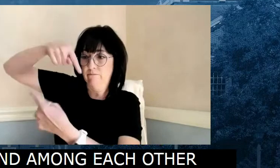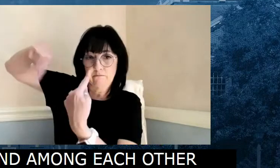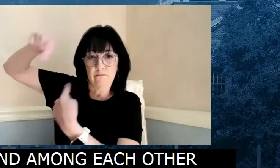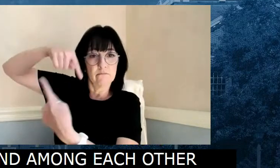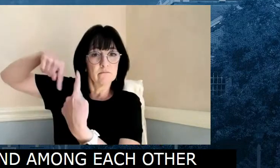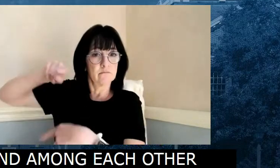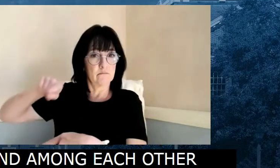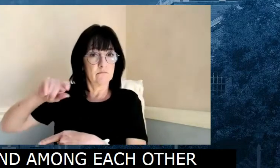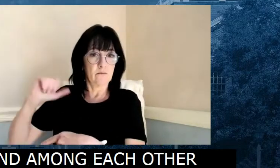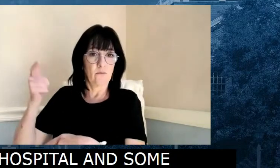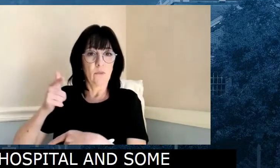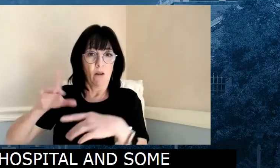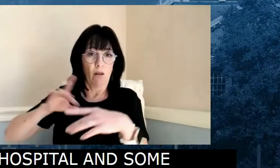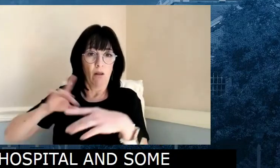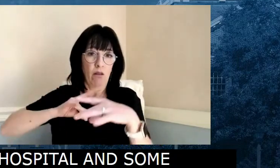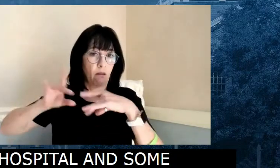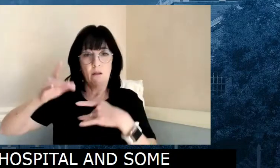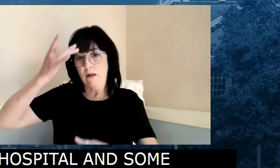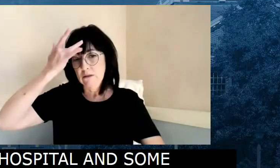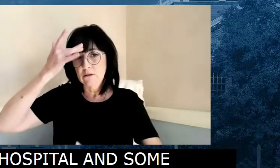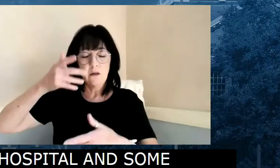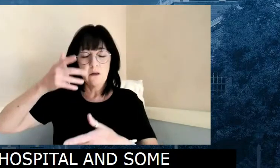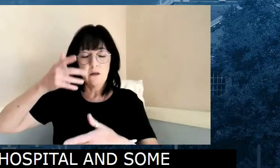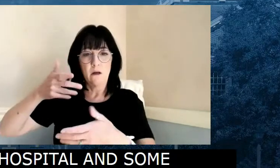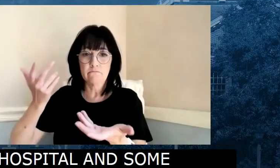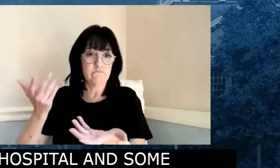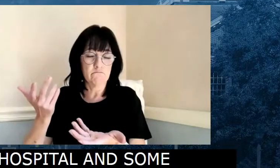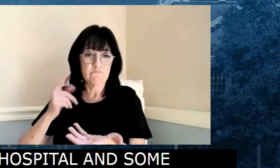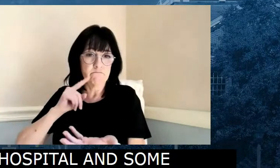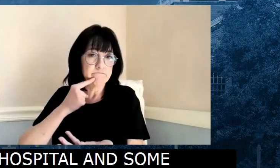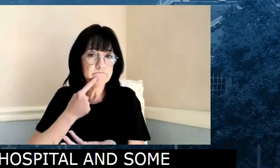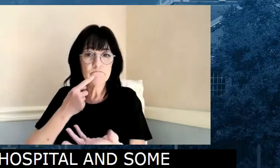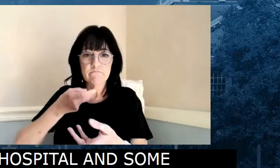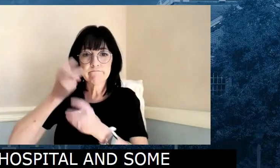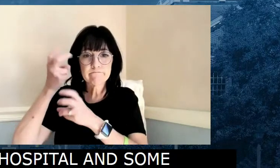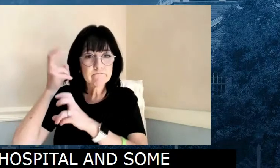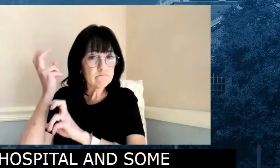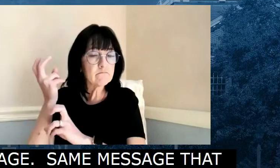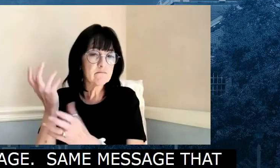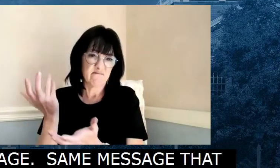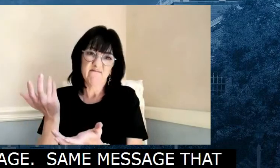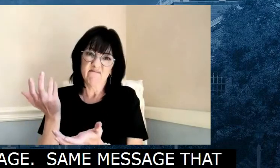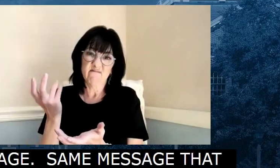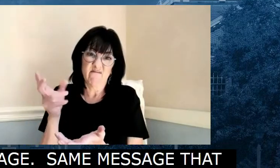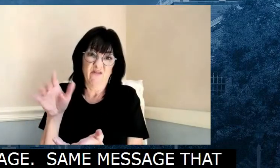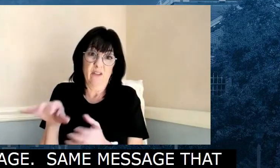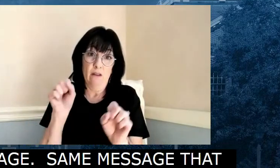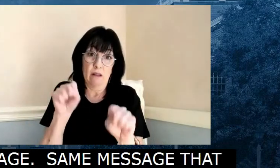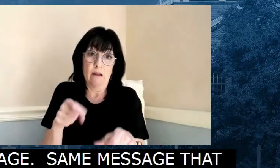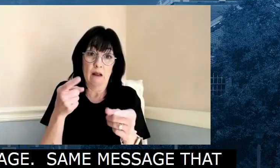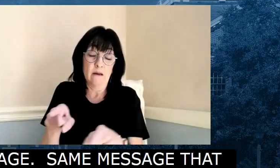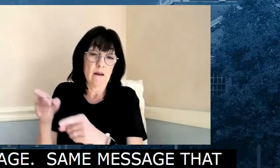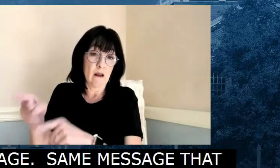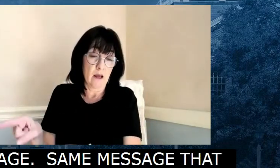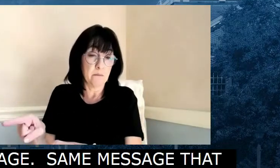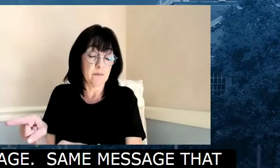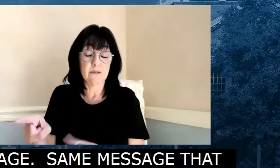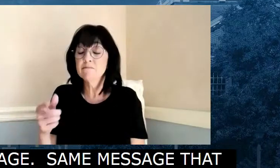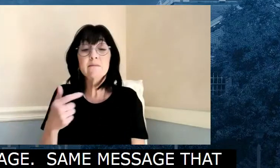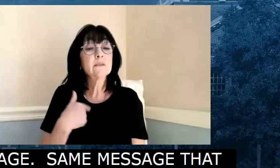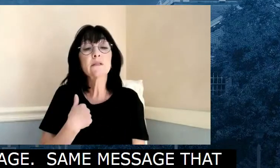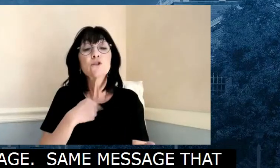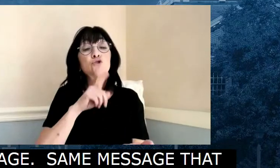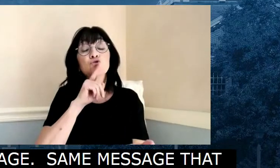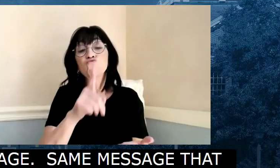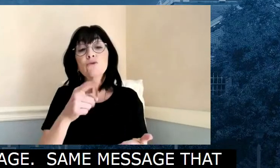simple message. It's the same message that we've had from the beginning, which is pull together, do